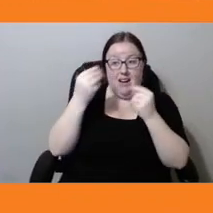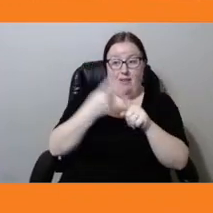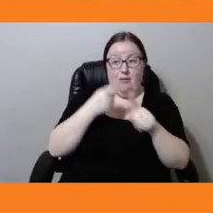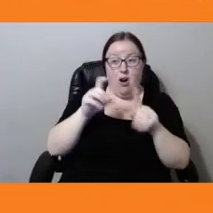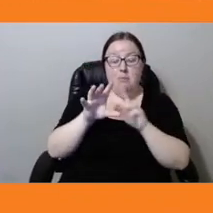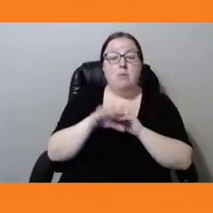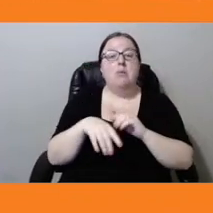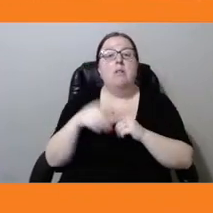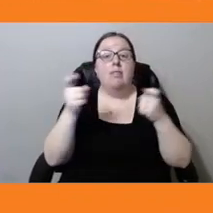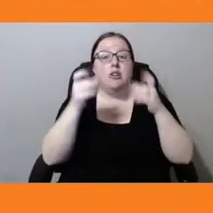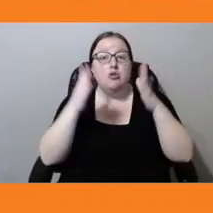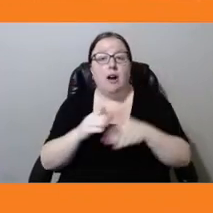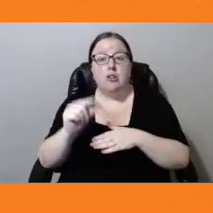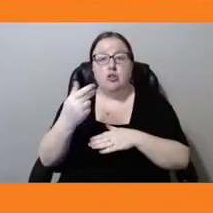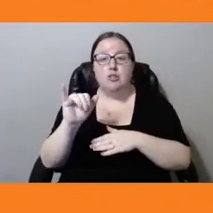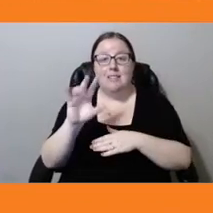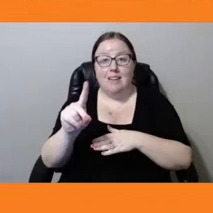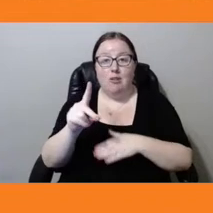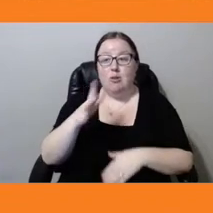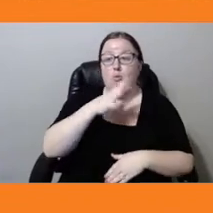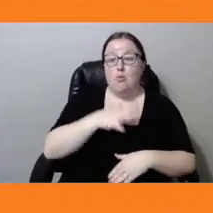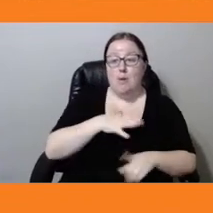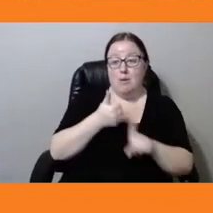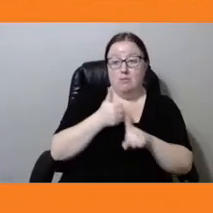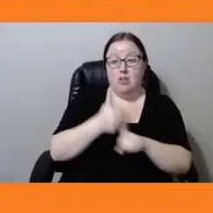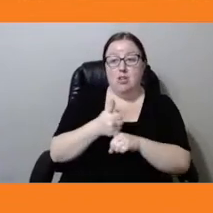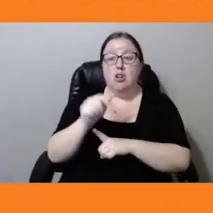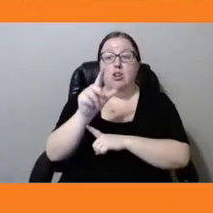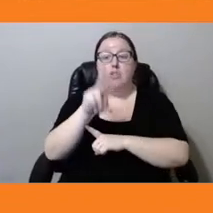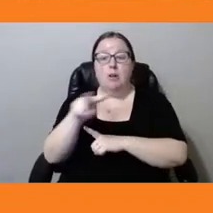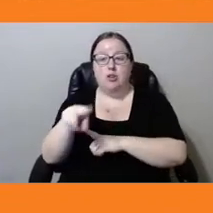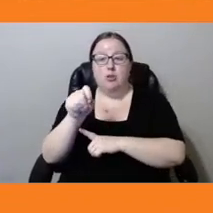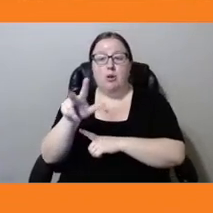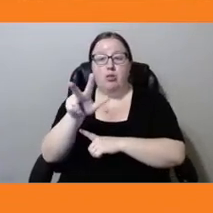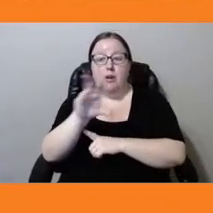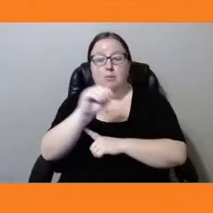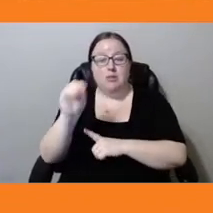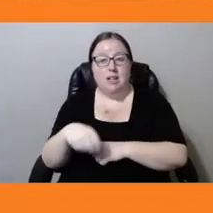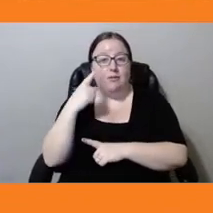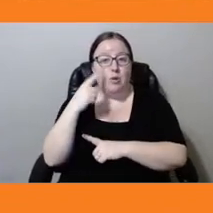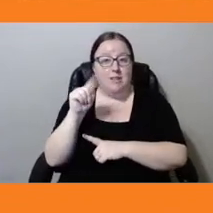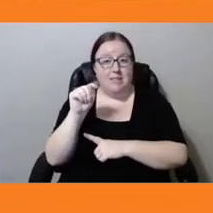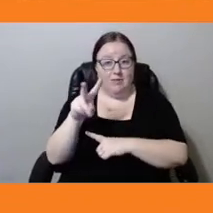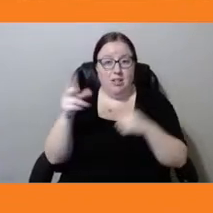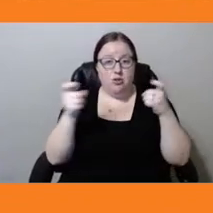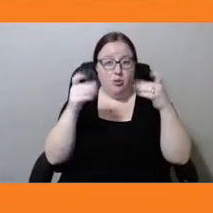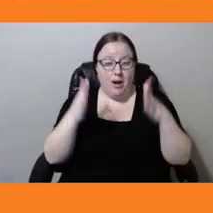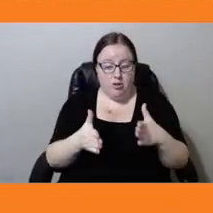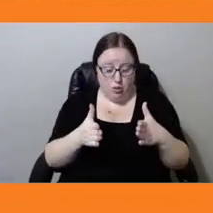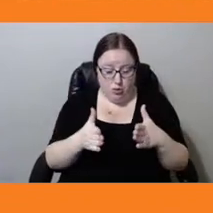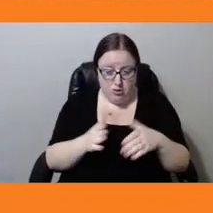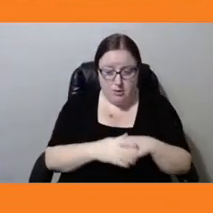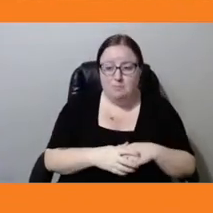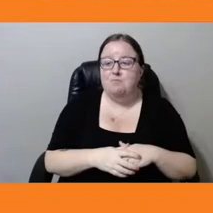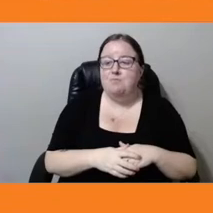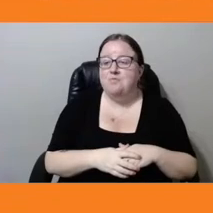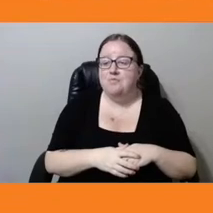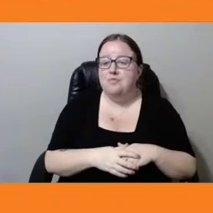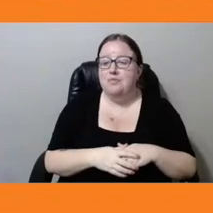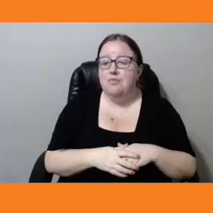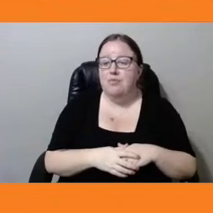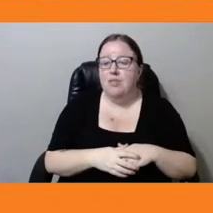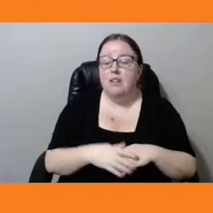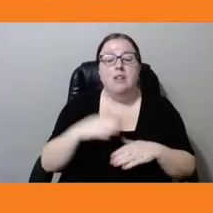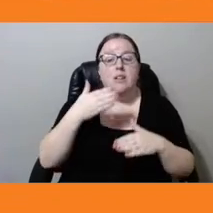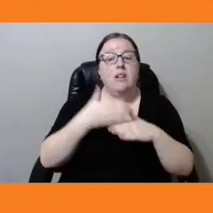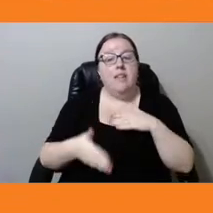of America, that women directors made up 22.3% of TV directors from 2012 to 2021. From there,